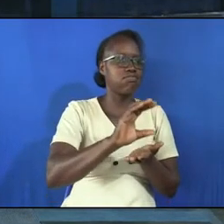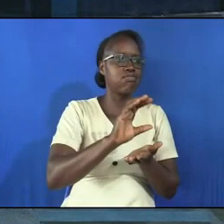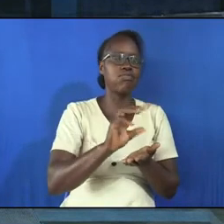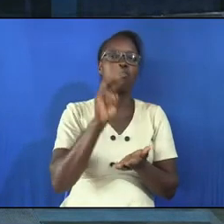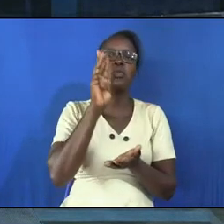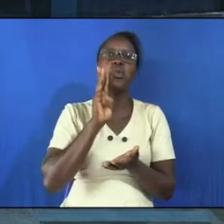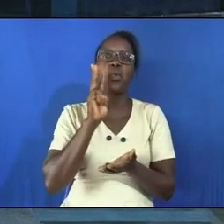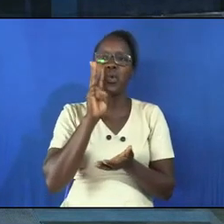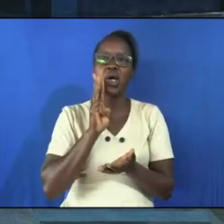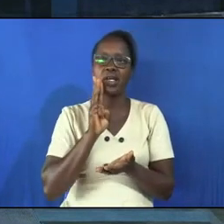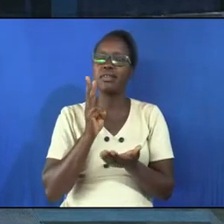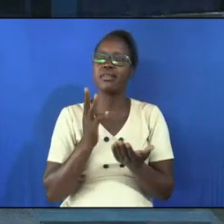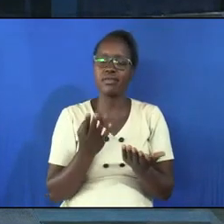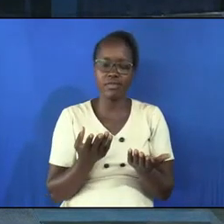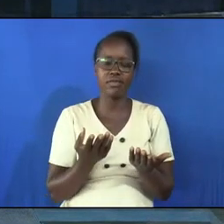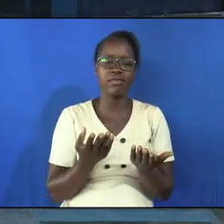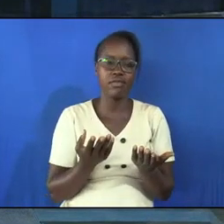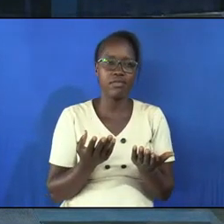the wine.